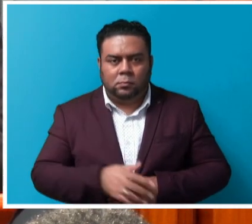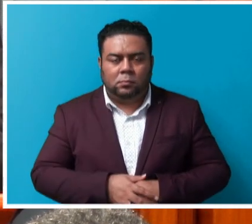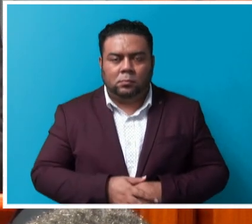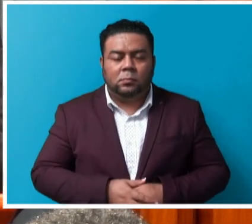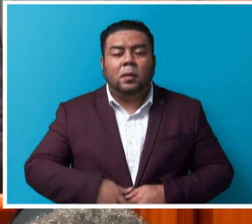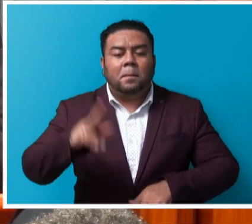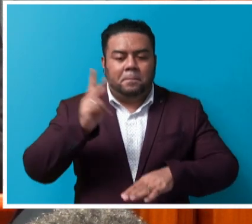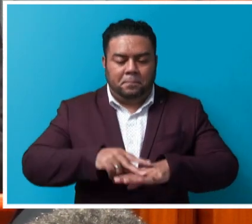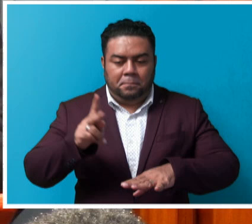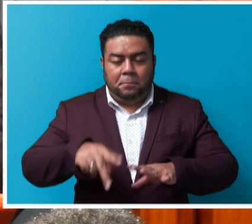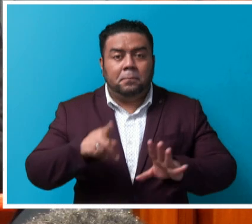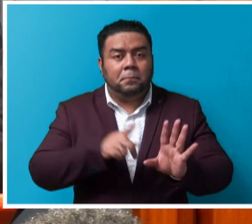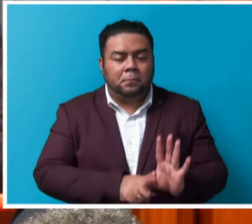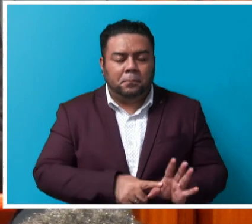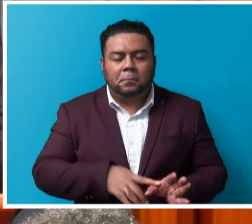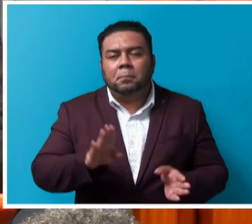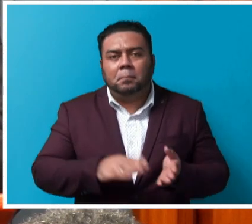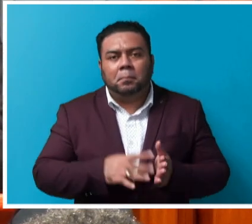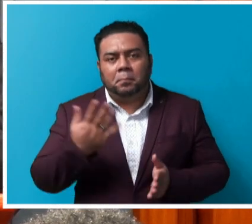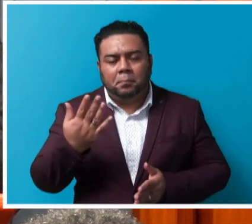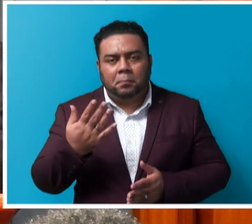parliamentary year on Monday, 24th February